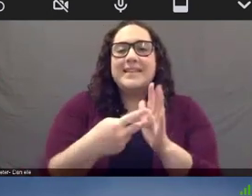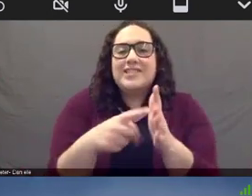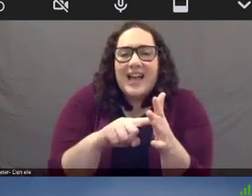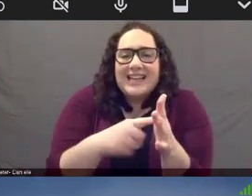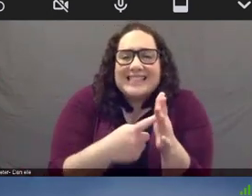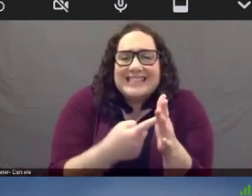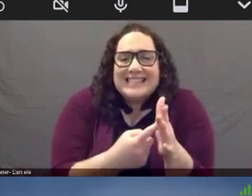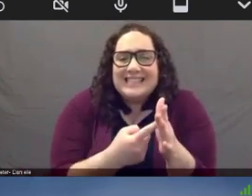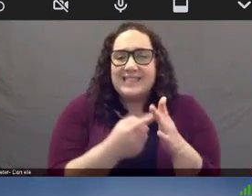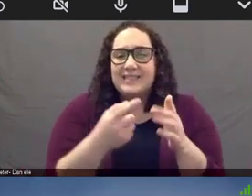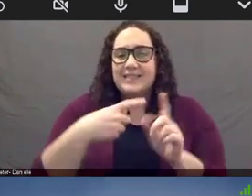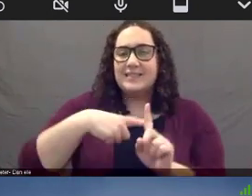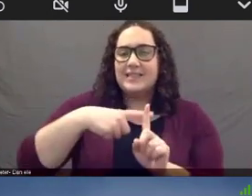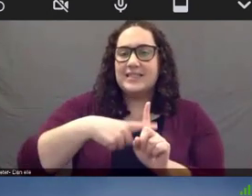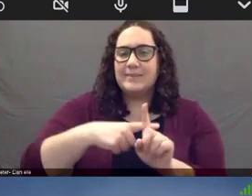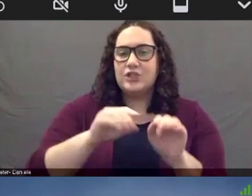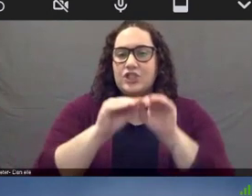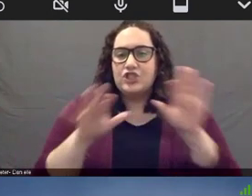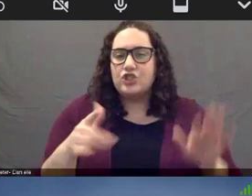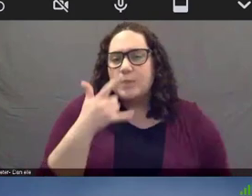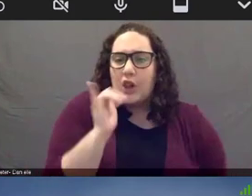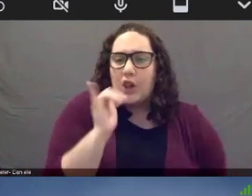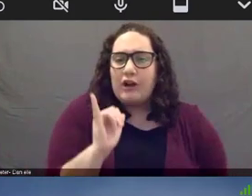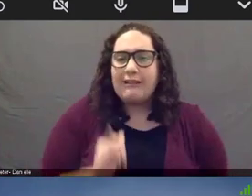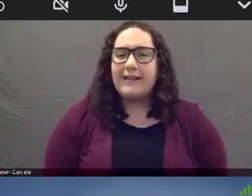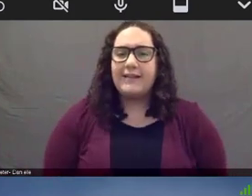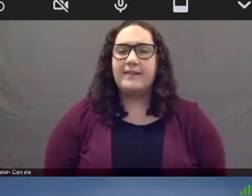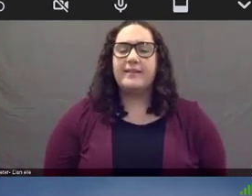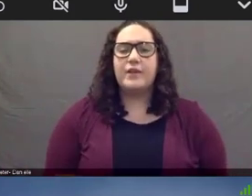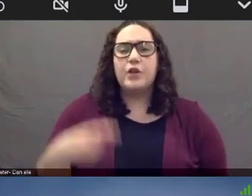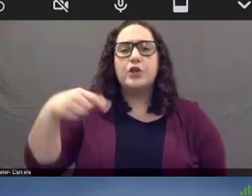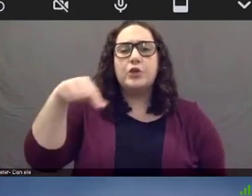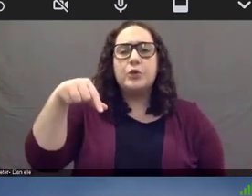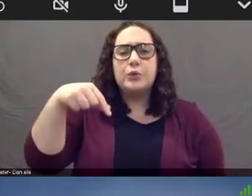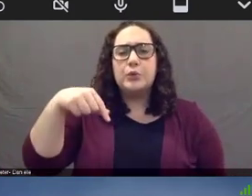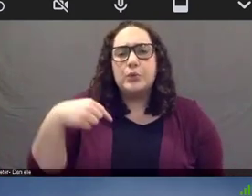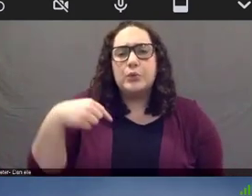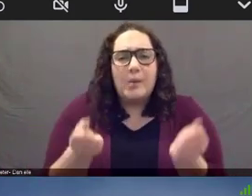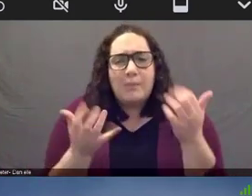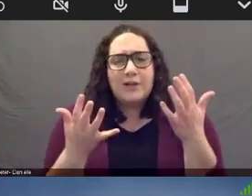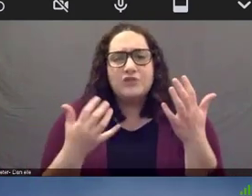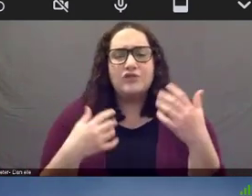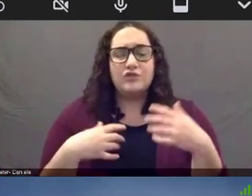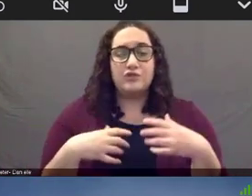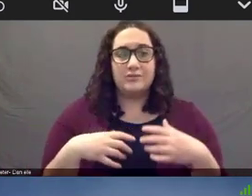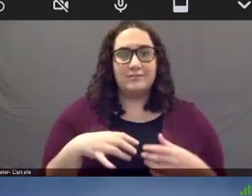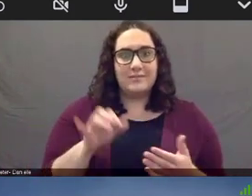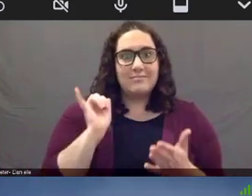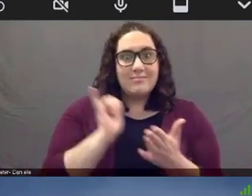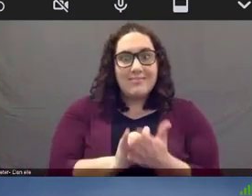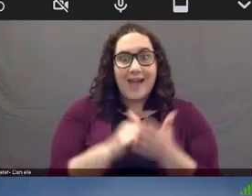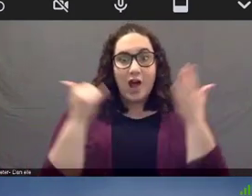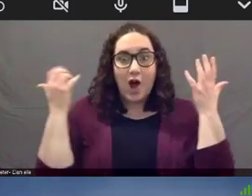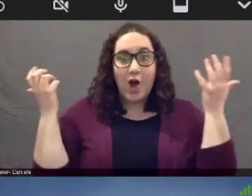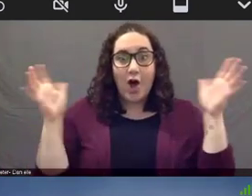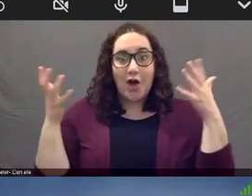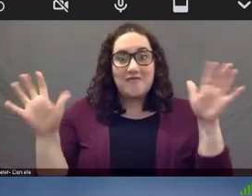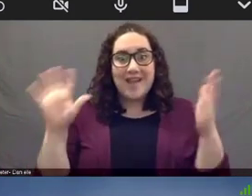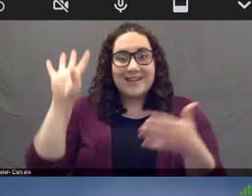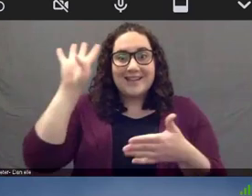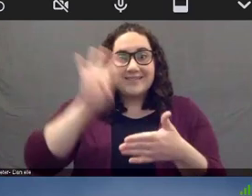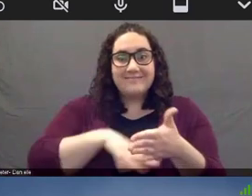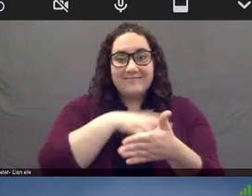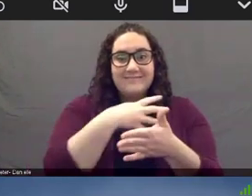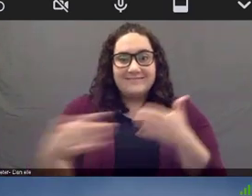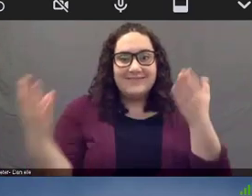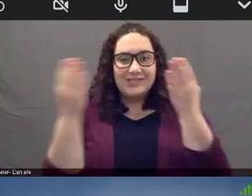at a particular time? Right? So these are all solved already. We have these equations. We do need to know what the Biot number is